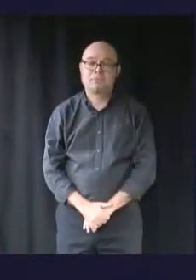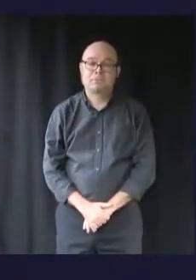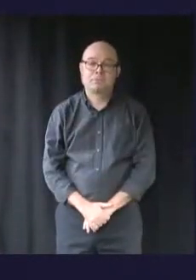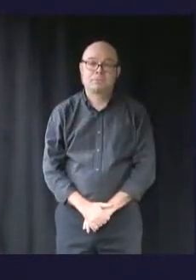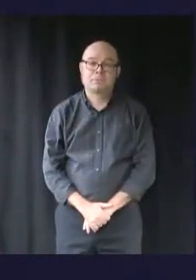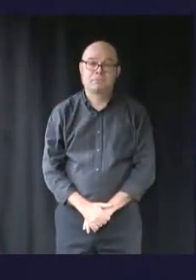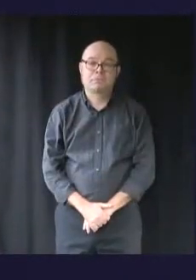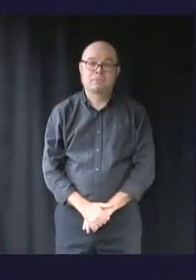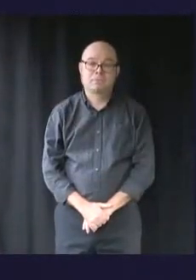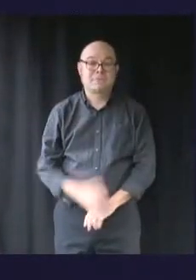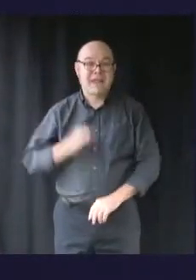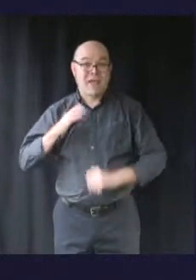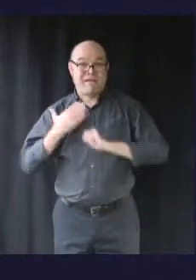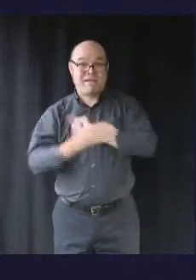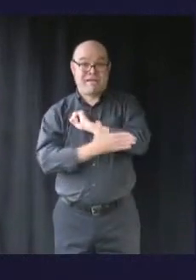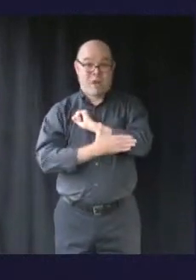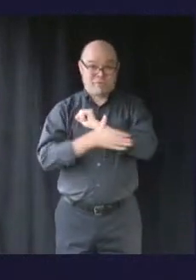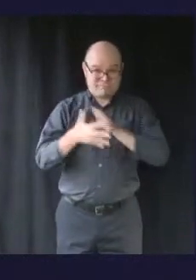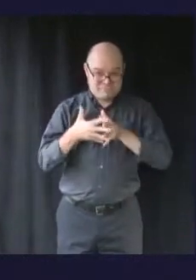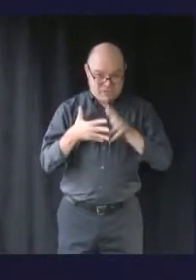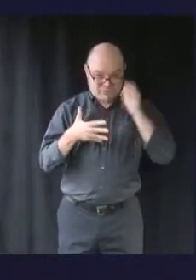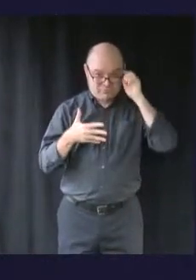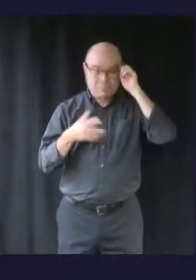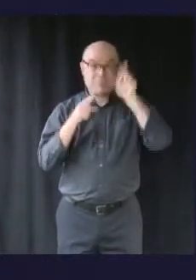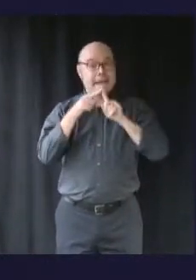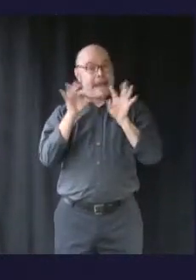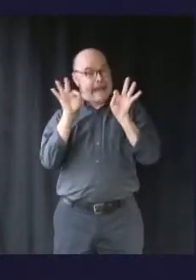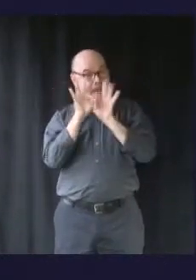single most powerful idea in human history.